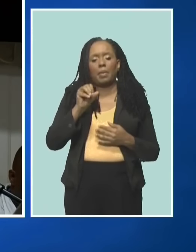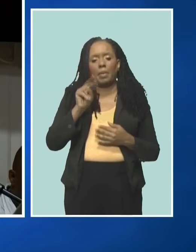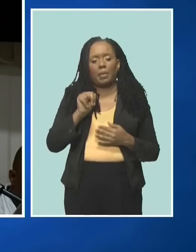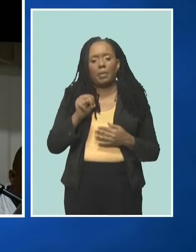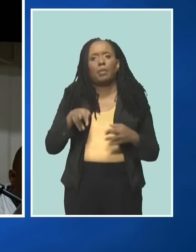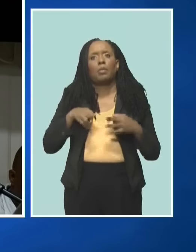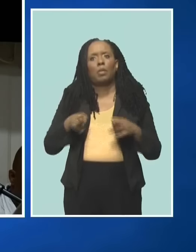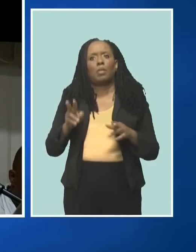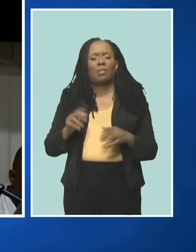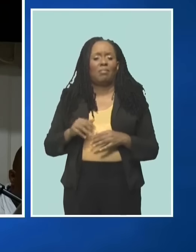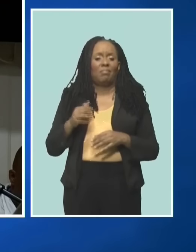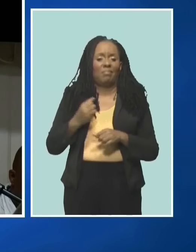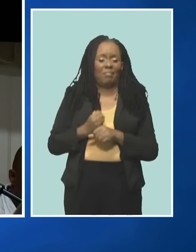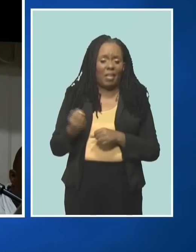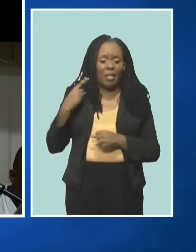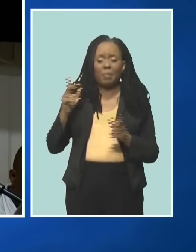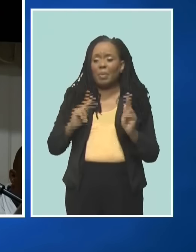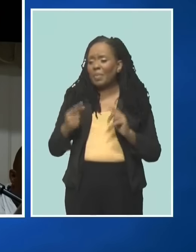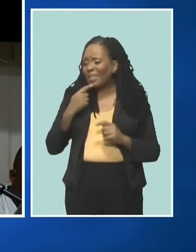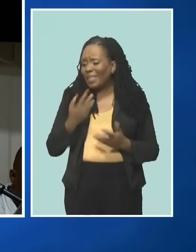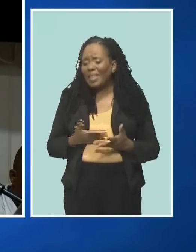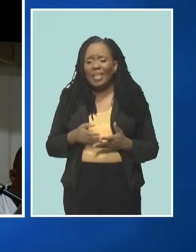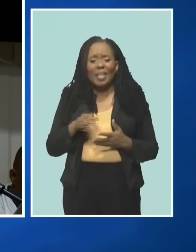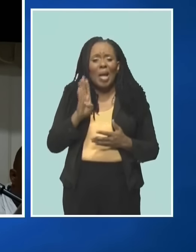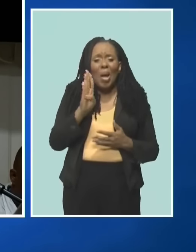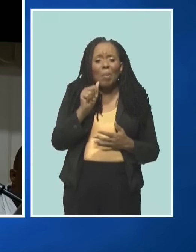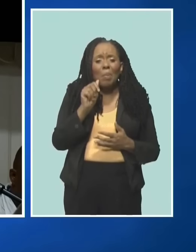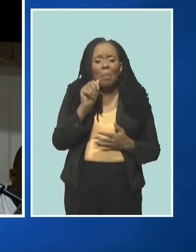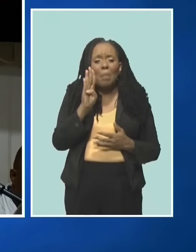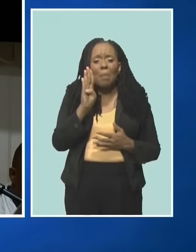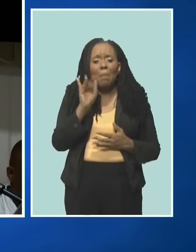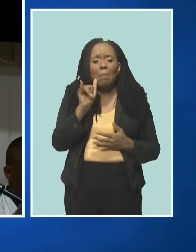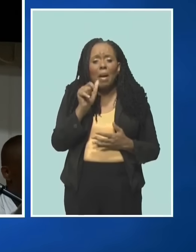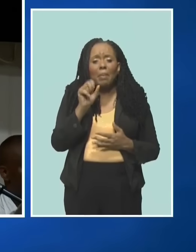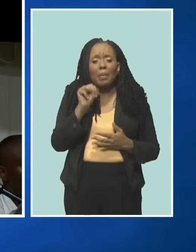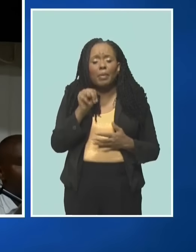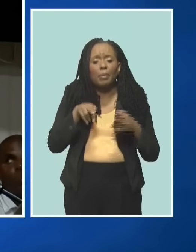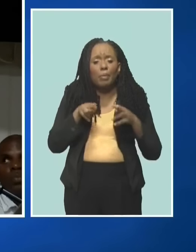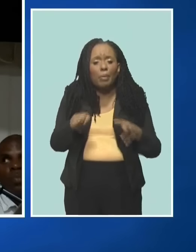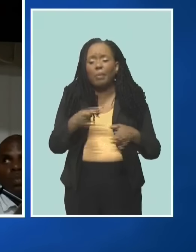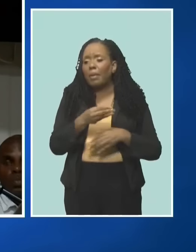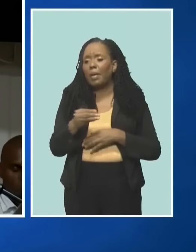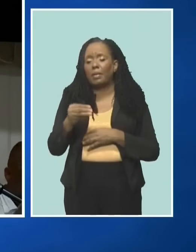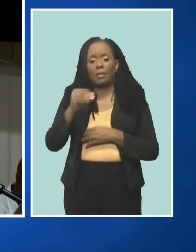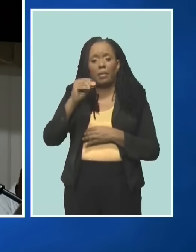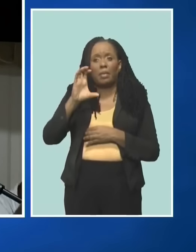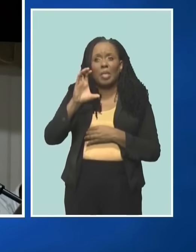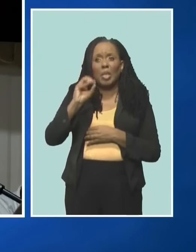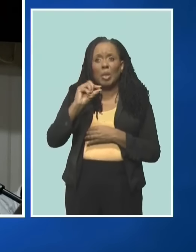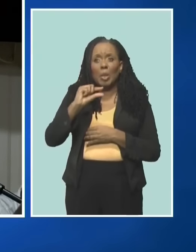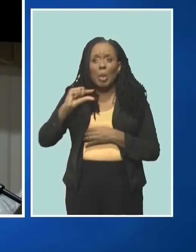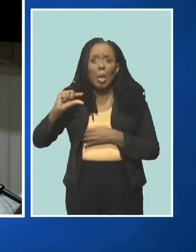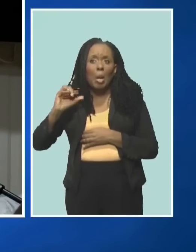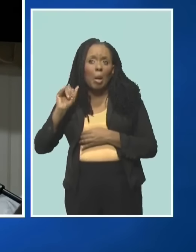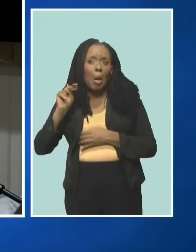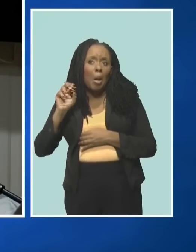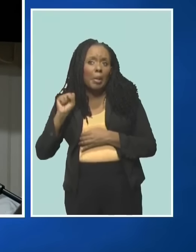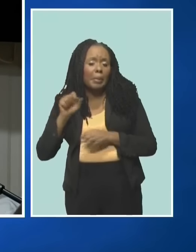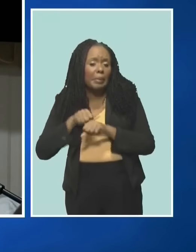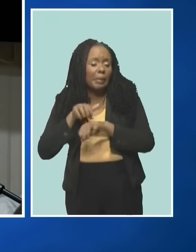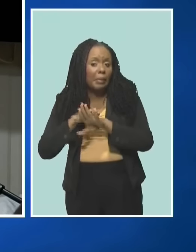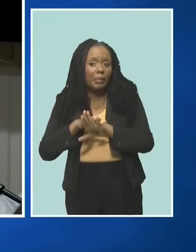out at last year, St. Andrew's Street. People were crying out for Babylon Road and Coggins Hill. And I said to the audience then, and I'm glad I